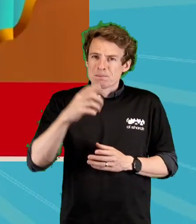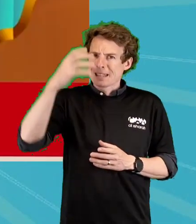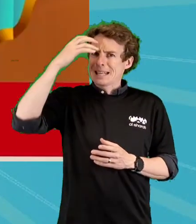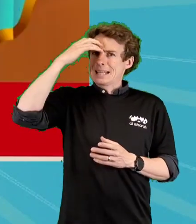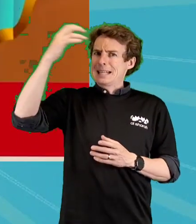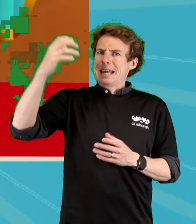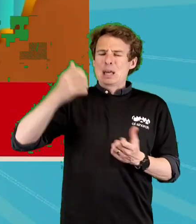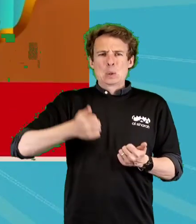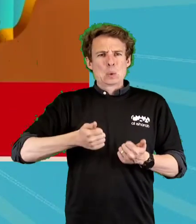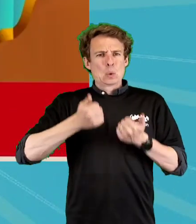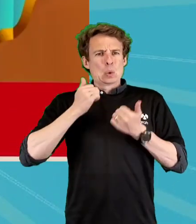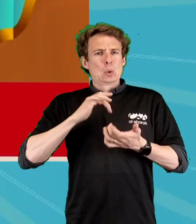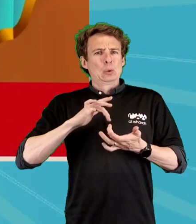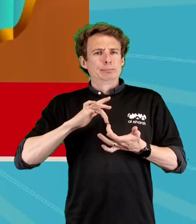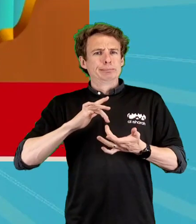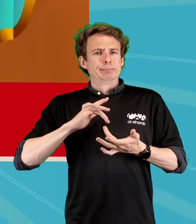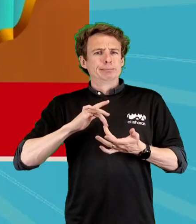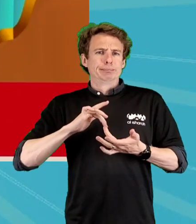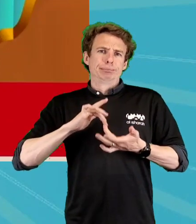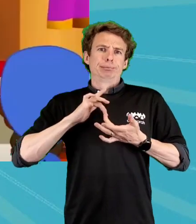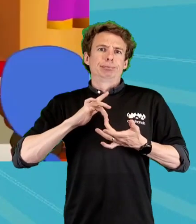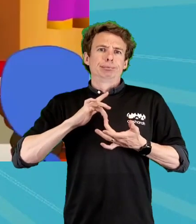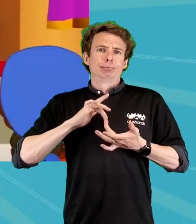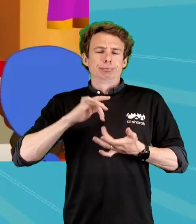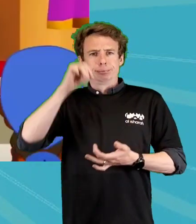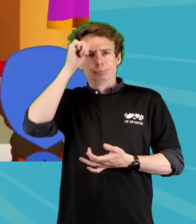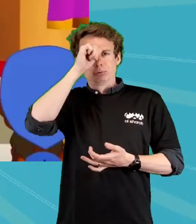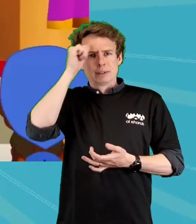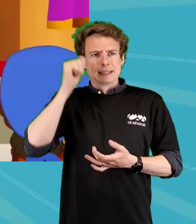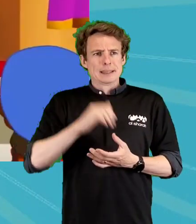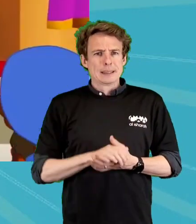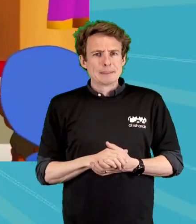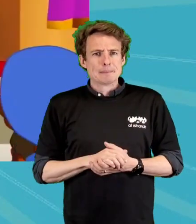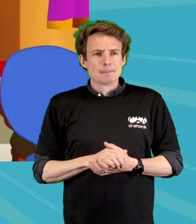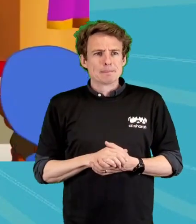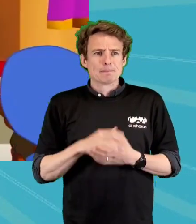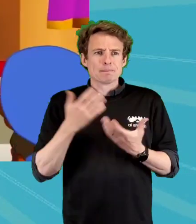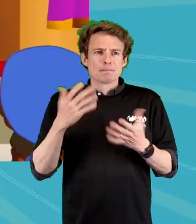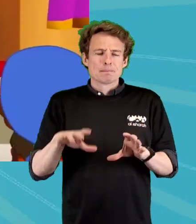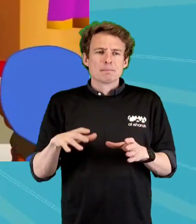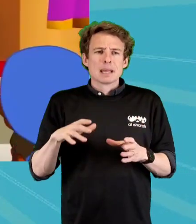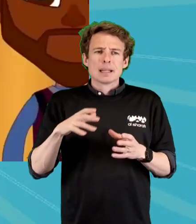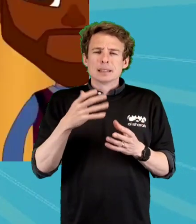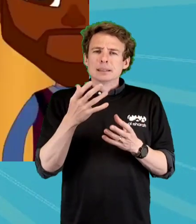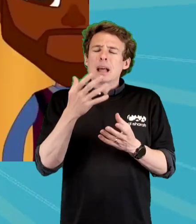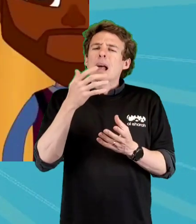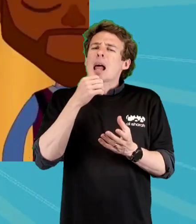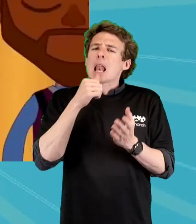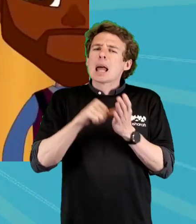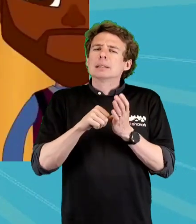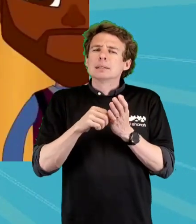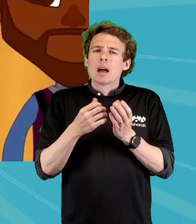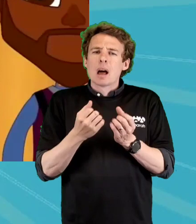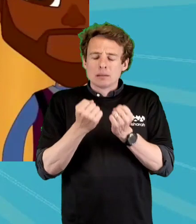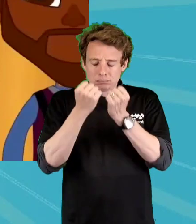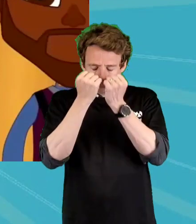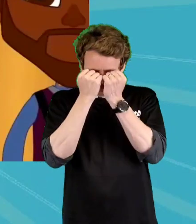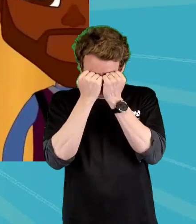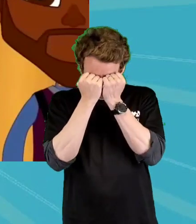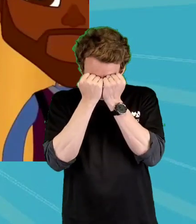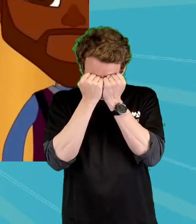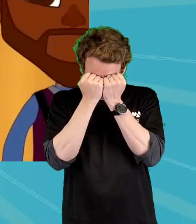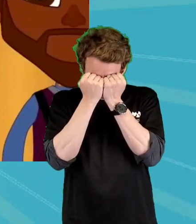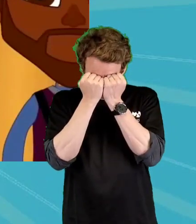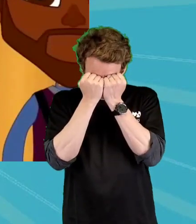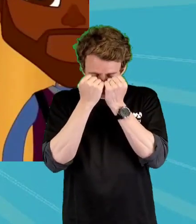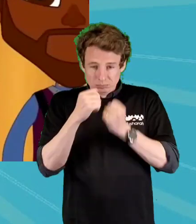King Najashi was a very good Christian. After receiving the Prophet's letter, he immediately touched it